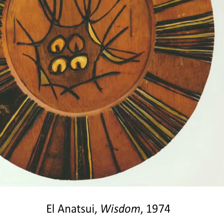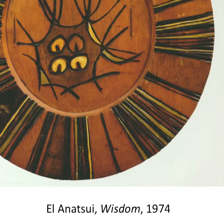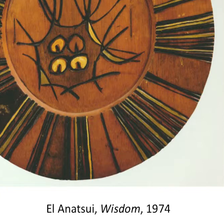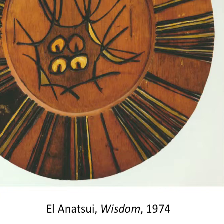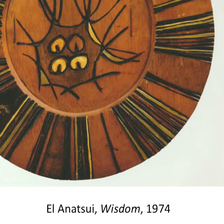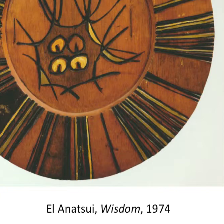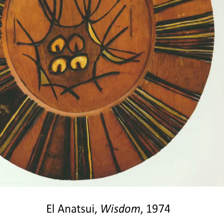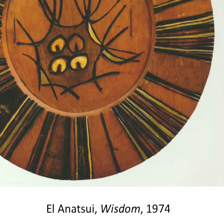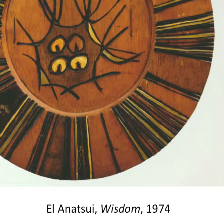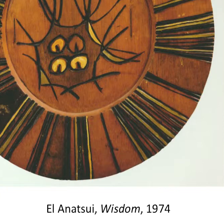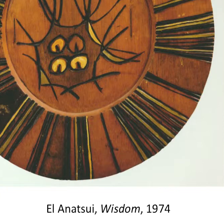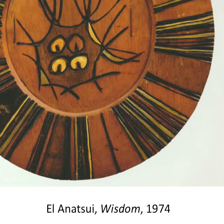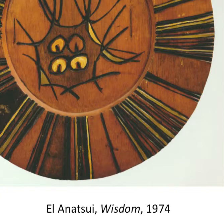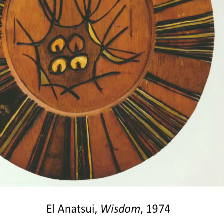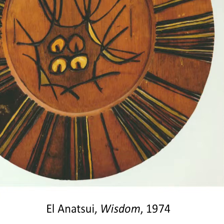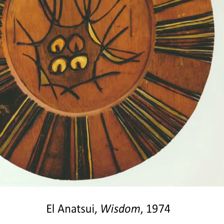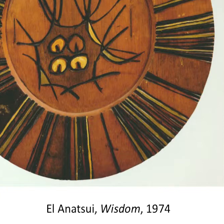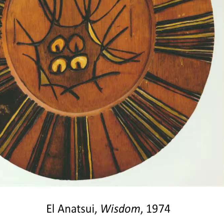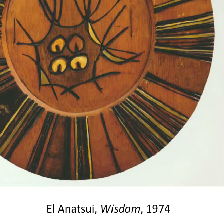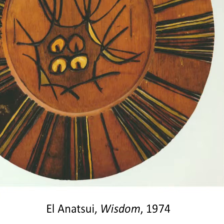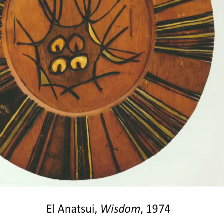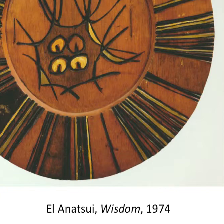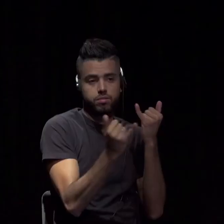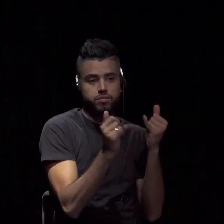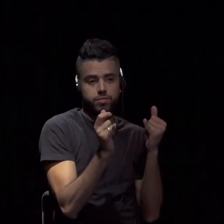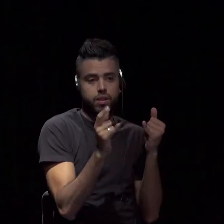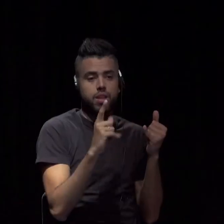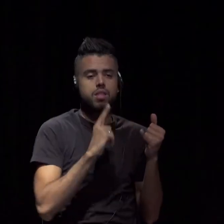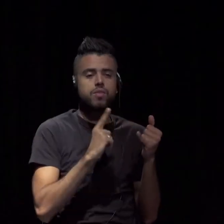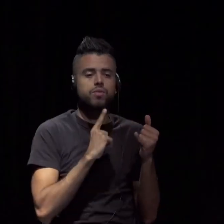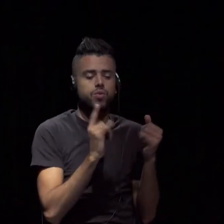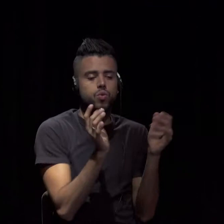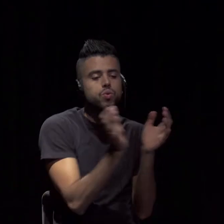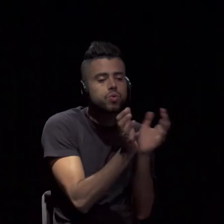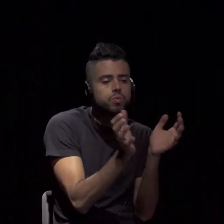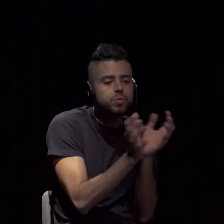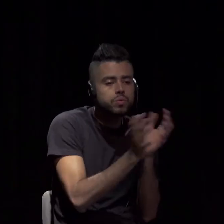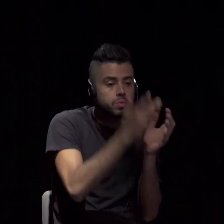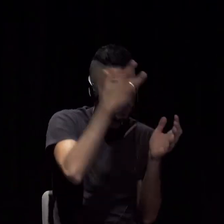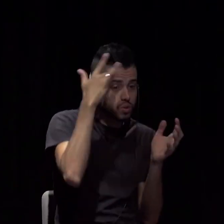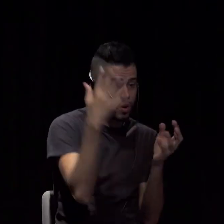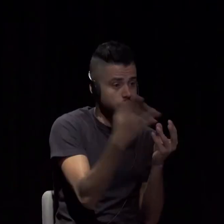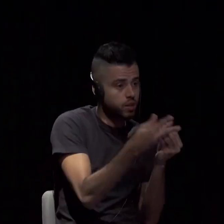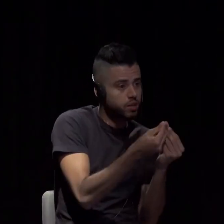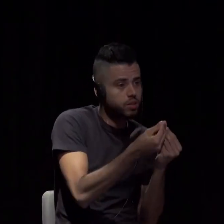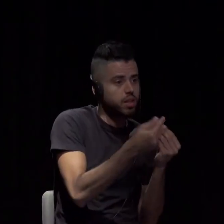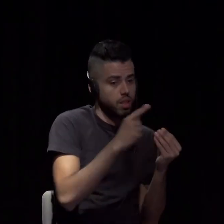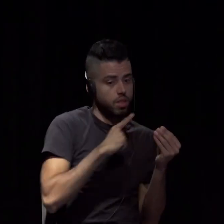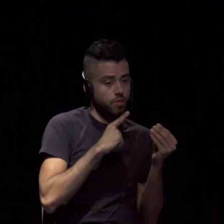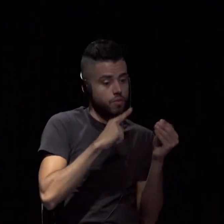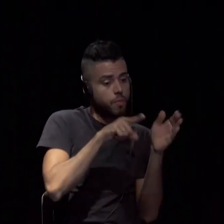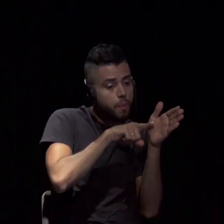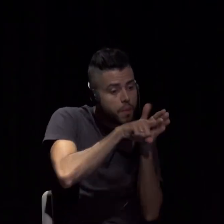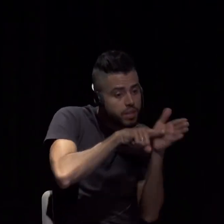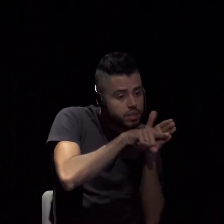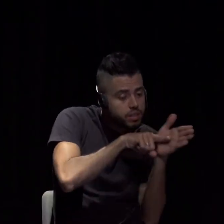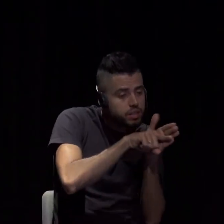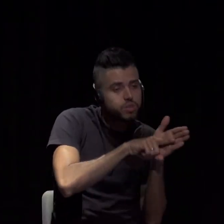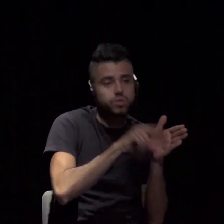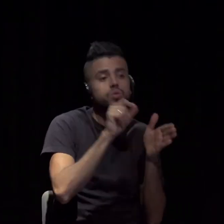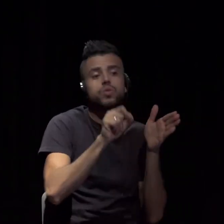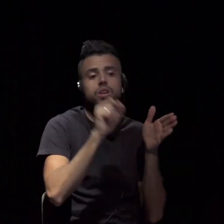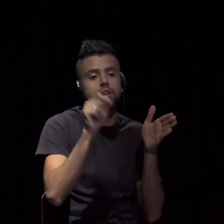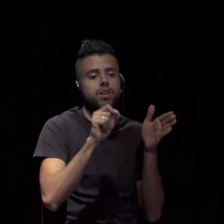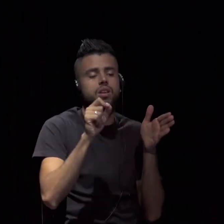led a group of artists whose research into an experimentation with uli and other indigenous graphic and